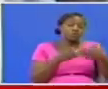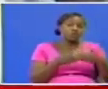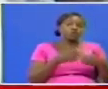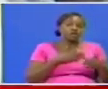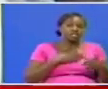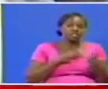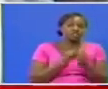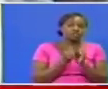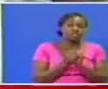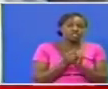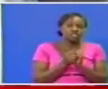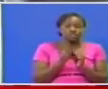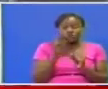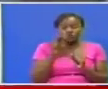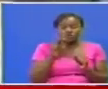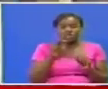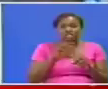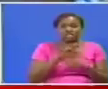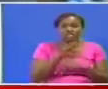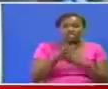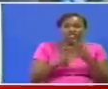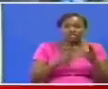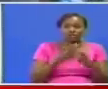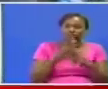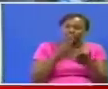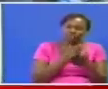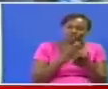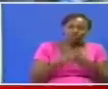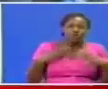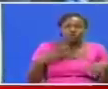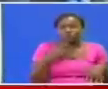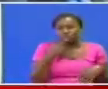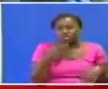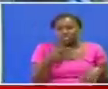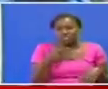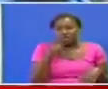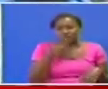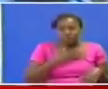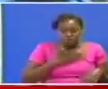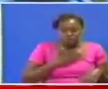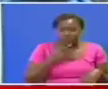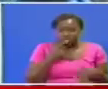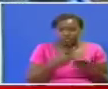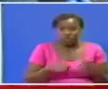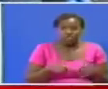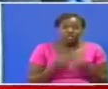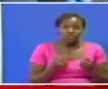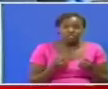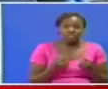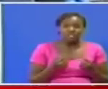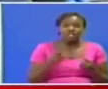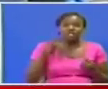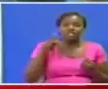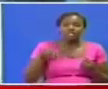is sweeping across the globe. And of course, people have said, I think Mheshimiwa Moja ameongea juu ya what happened with Brexit in the